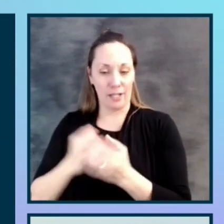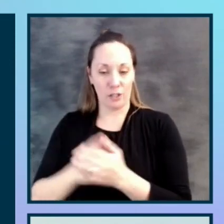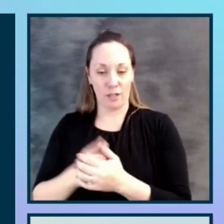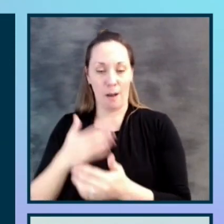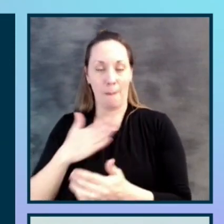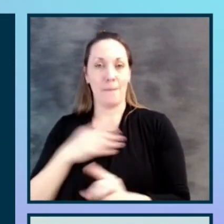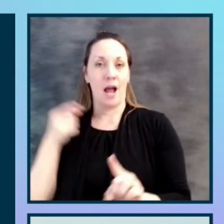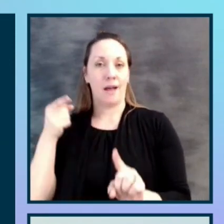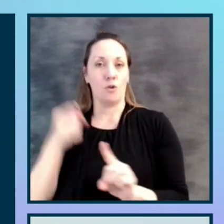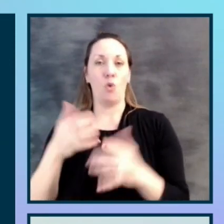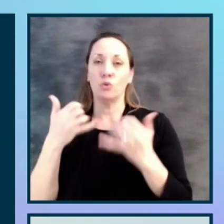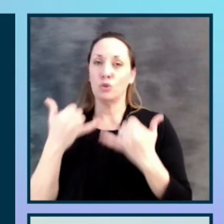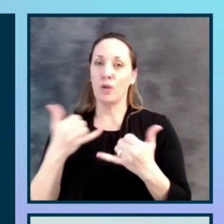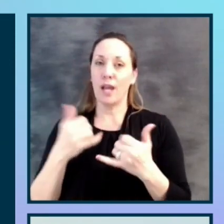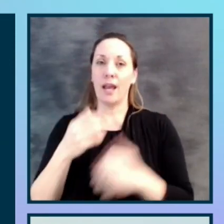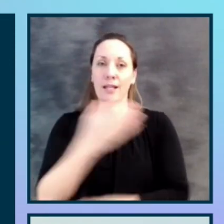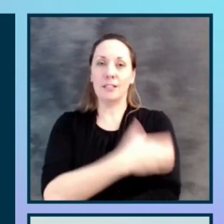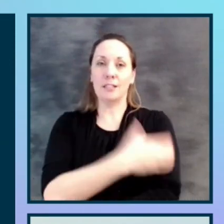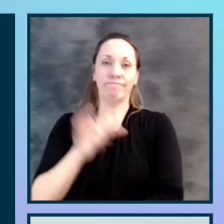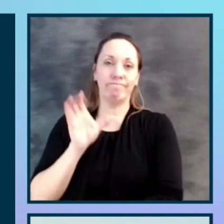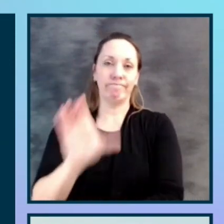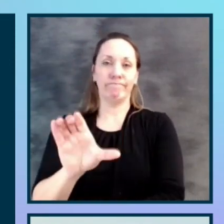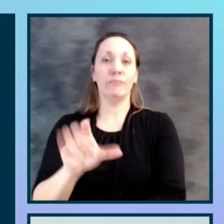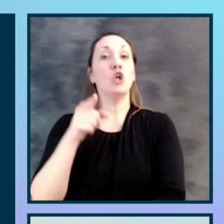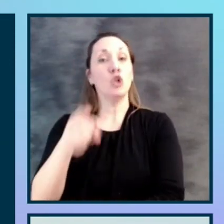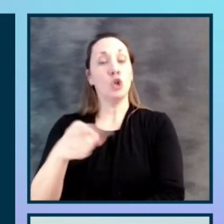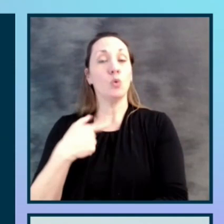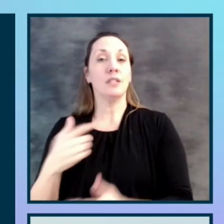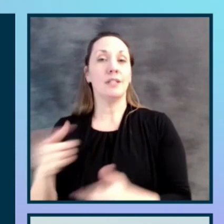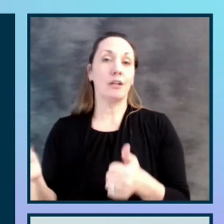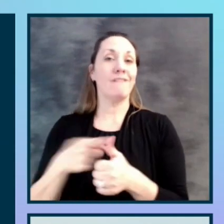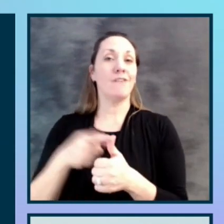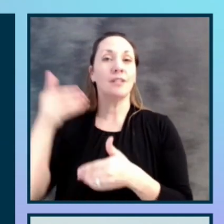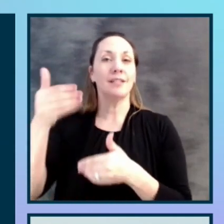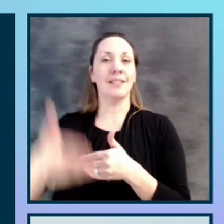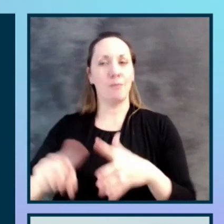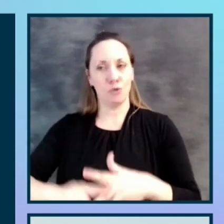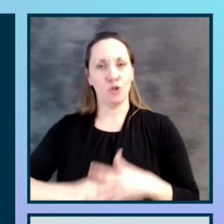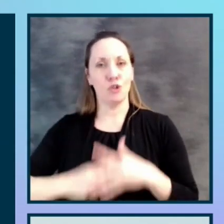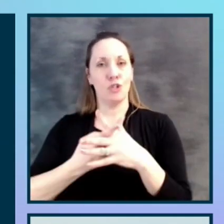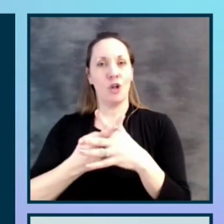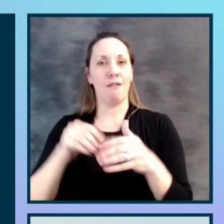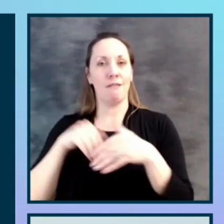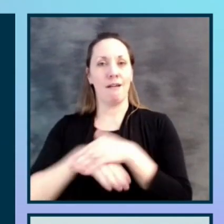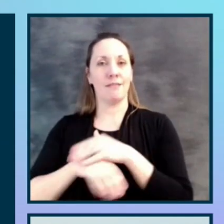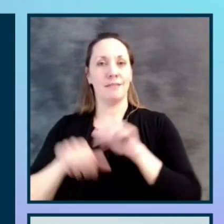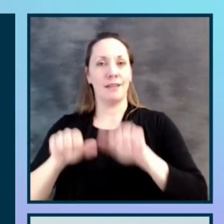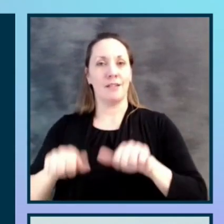today is to empower you to take the first step to kickstart accessibility for your organization.